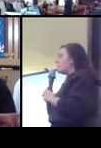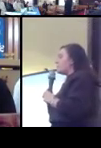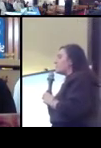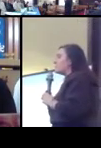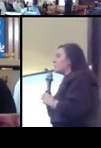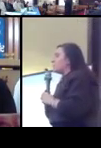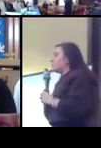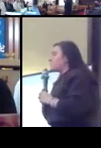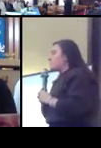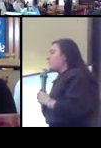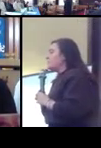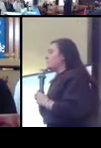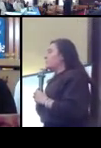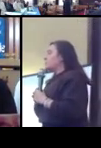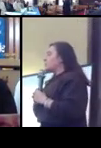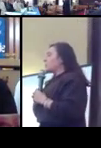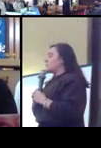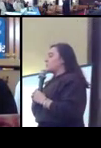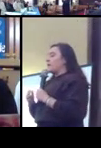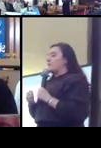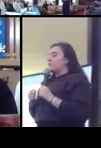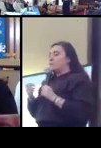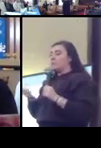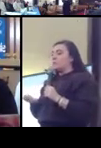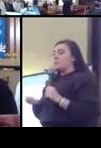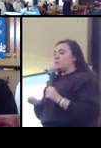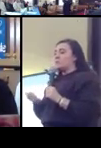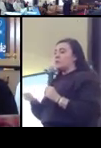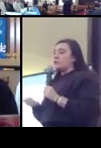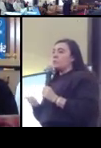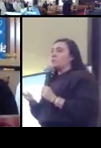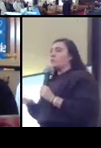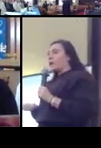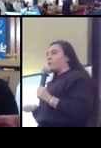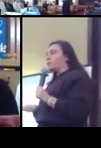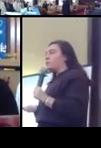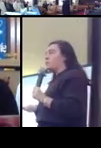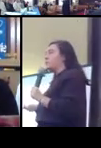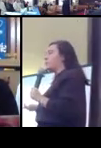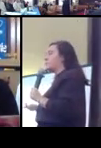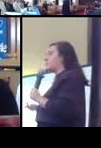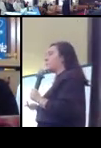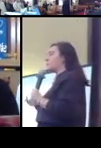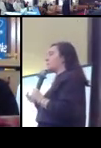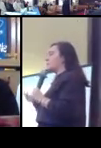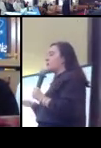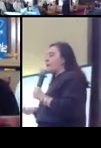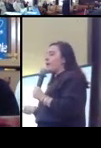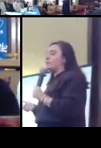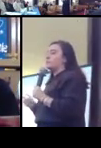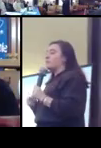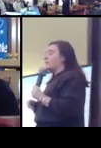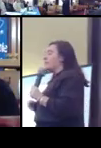the key takeaway, delivering projects that fit the neighborhood scale, materiality, and